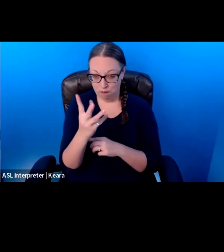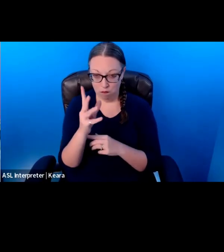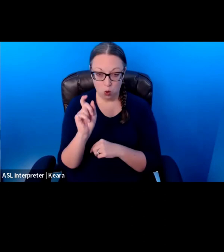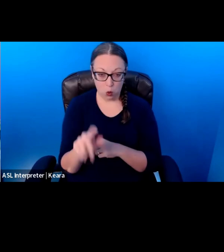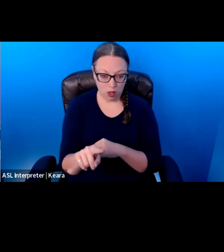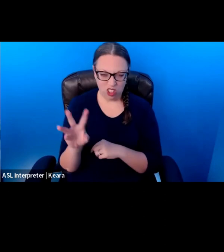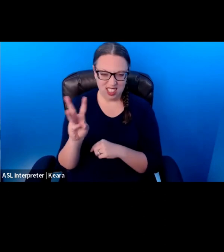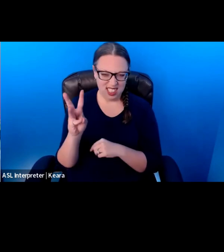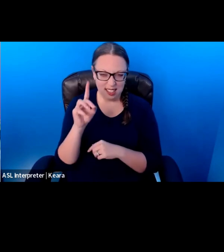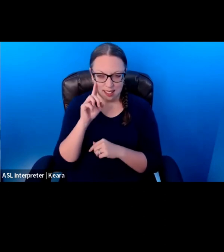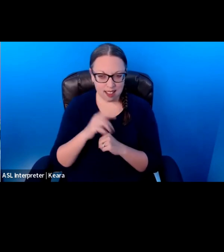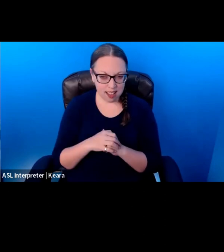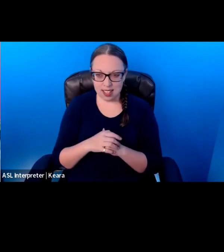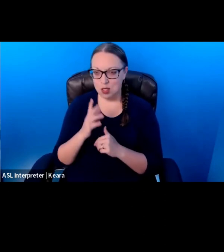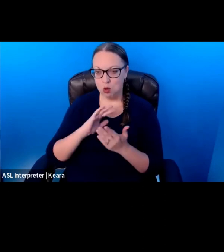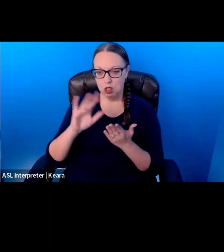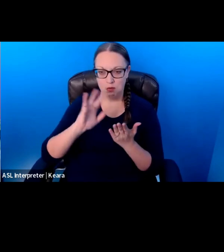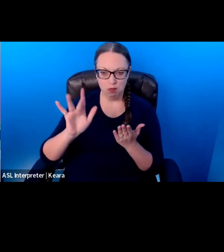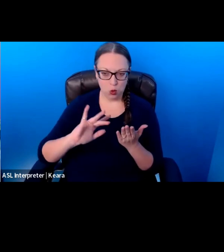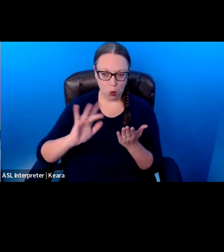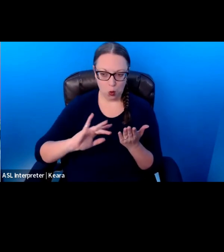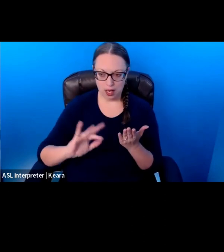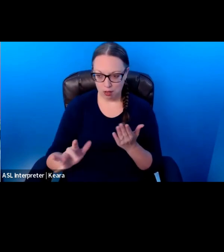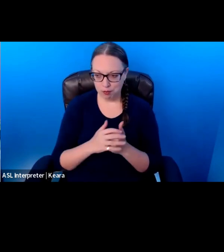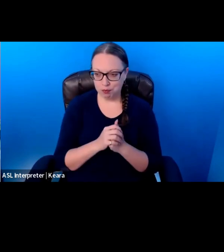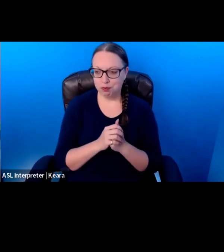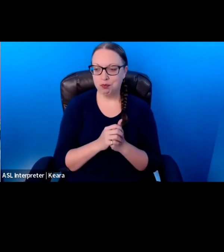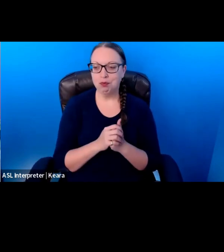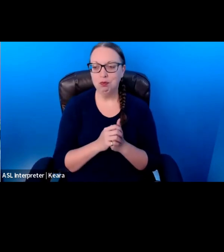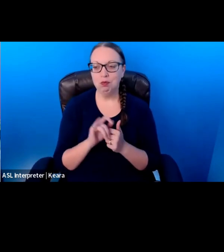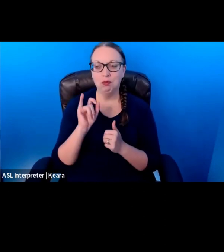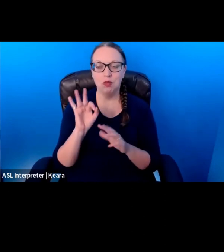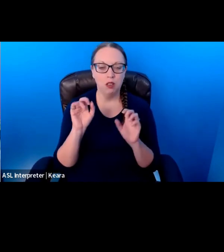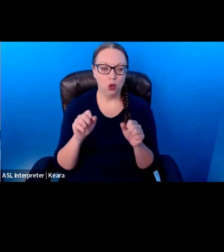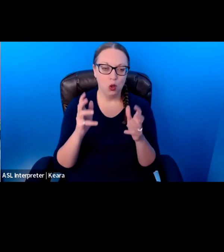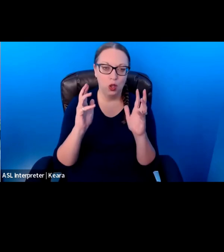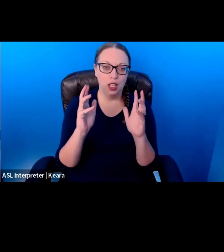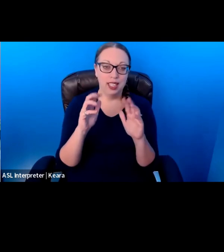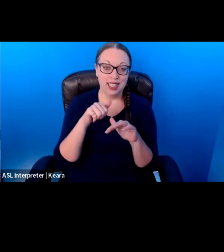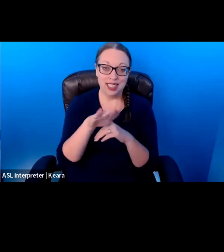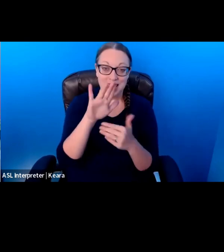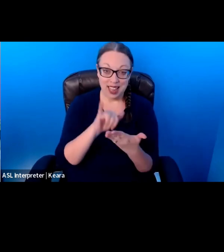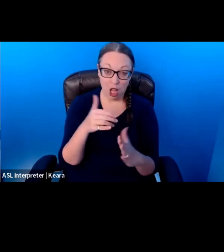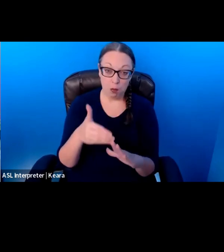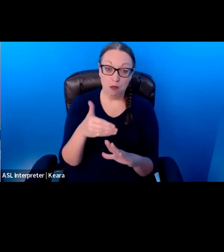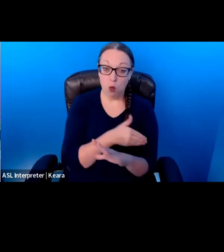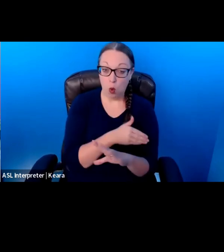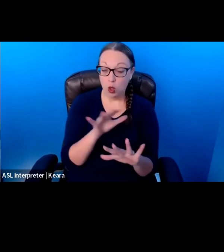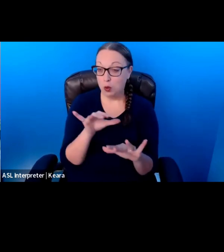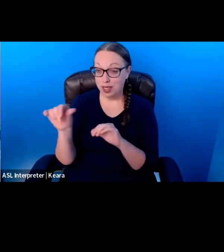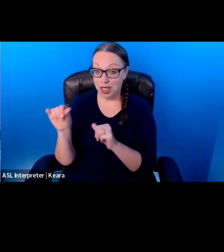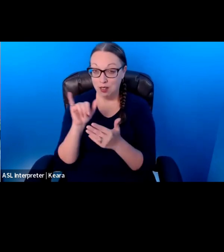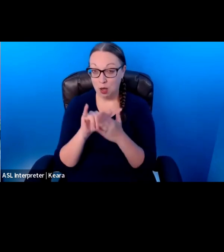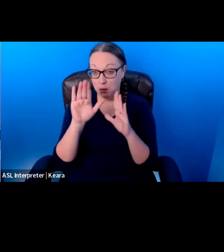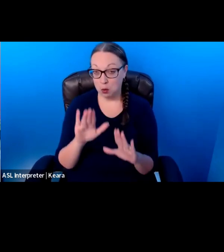there's 6 questions. So just scroll down. If you could leave us your evaluation before you leave, that would be great. We use these